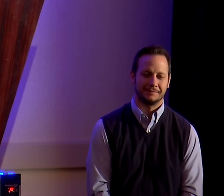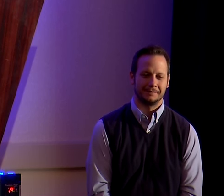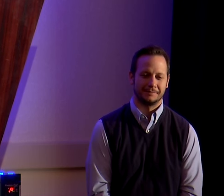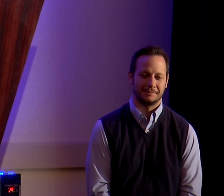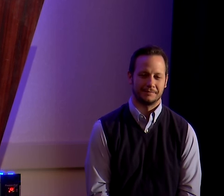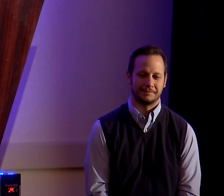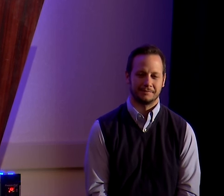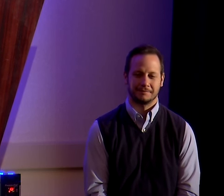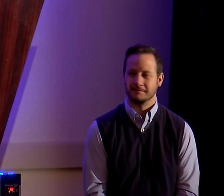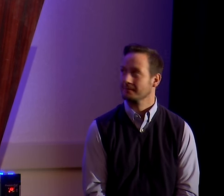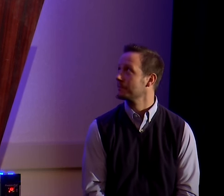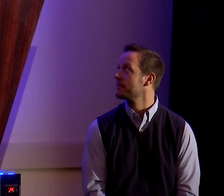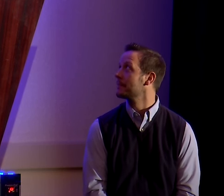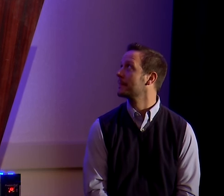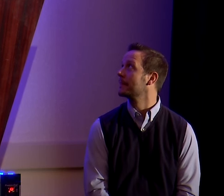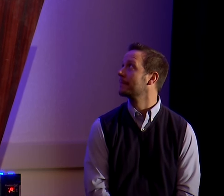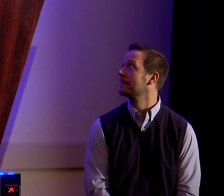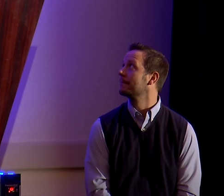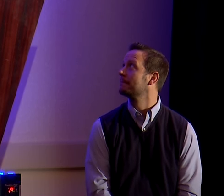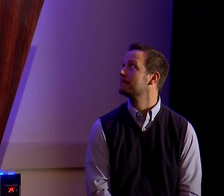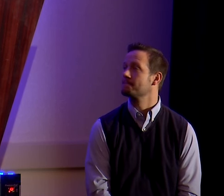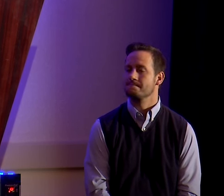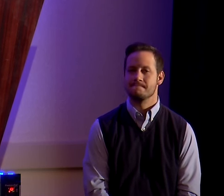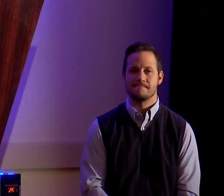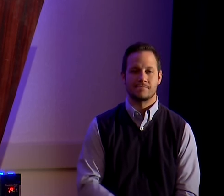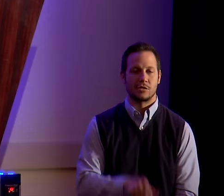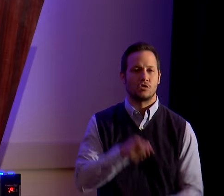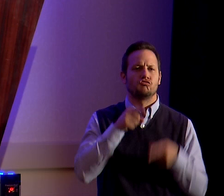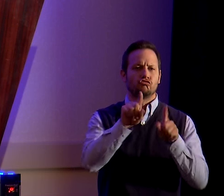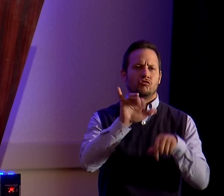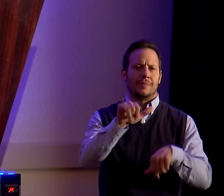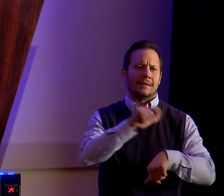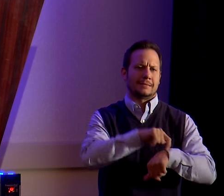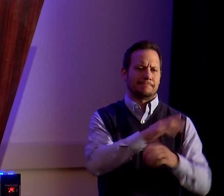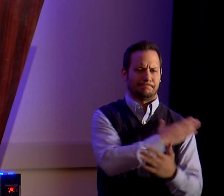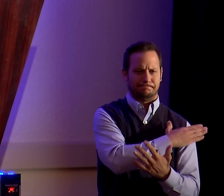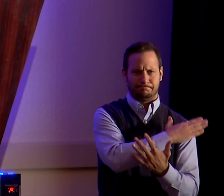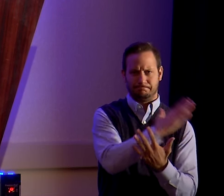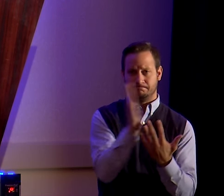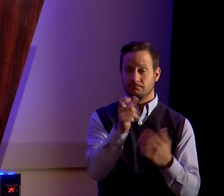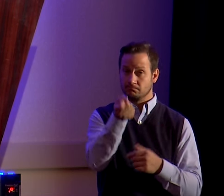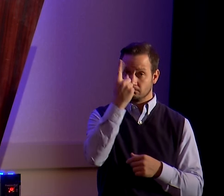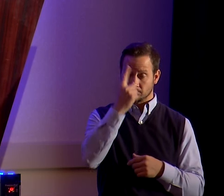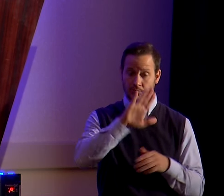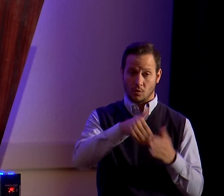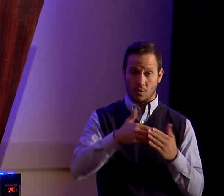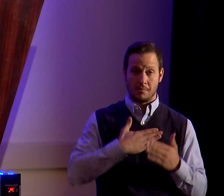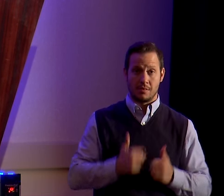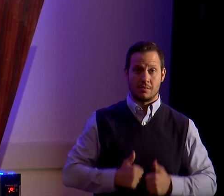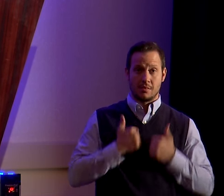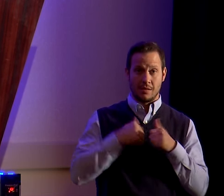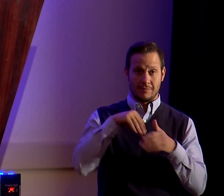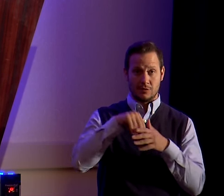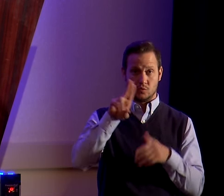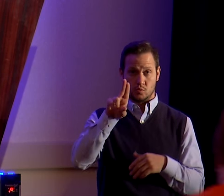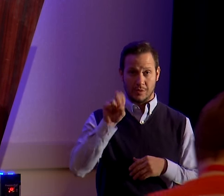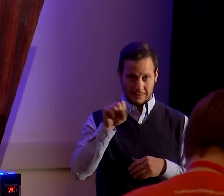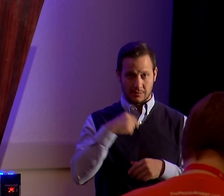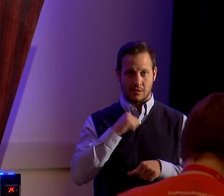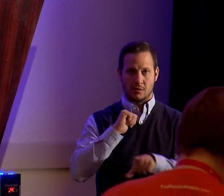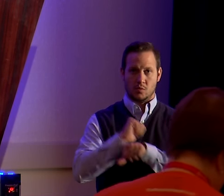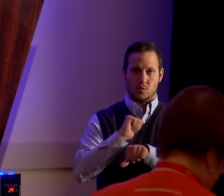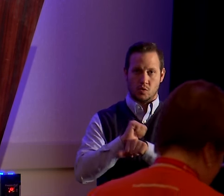Now, somewhere along the line, now remember, all my life in the US, I have worked